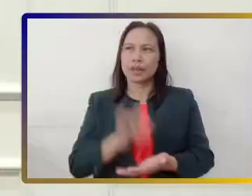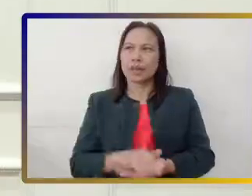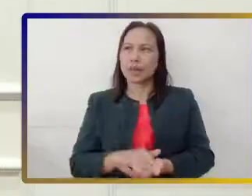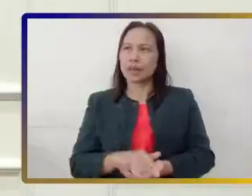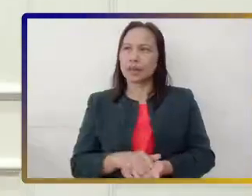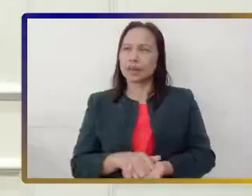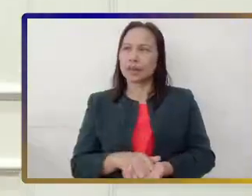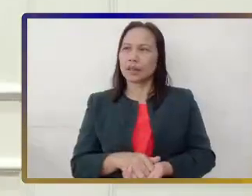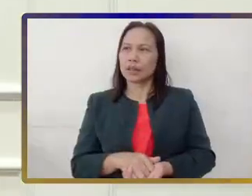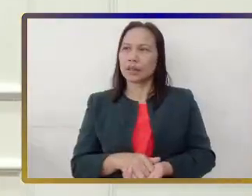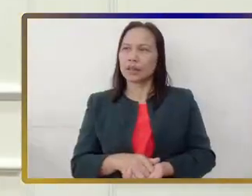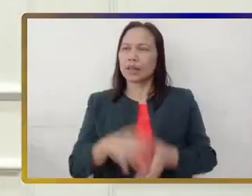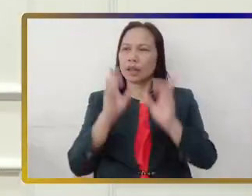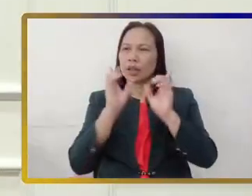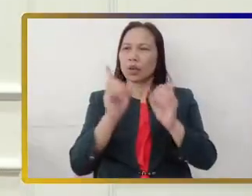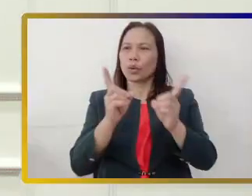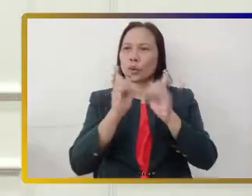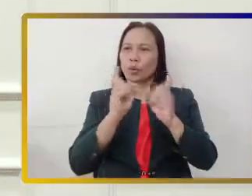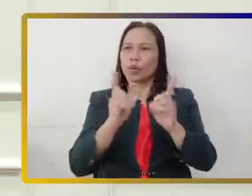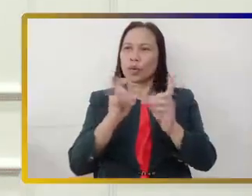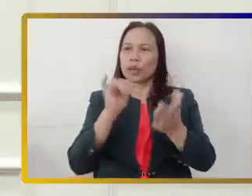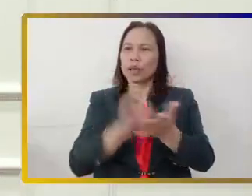traditions doctinesristianity